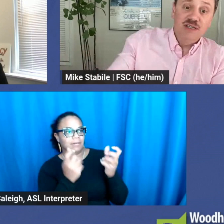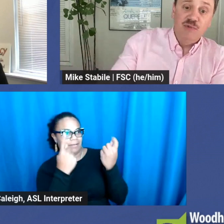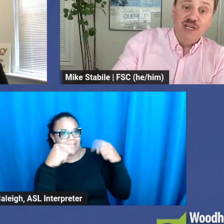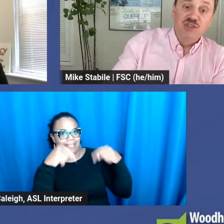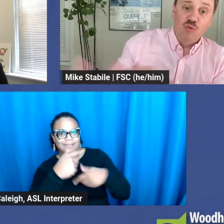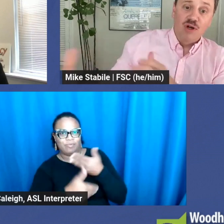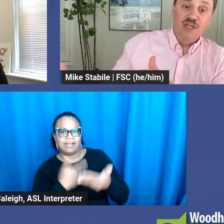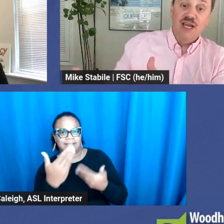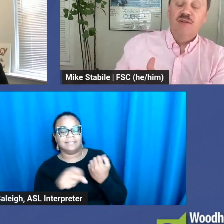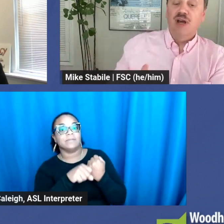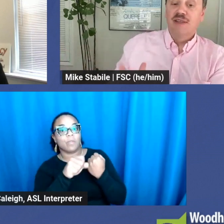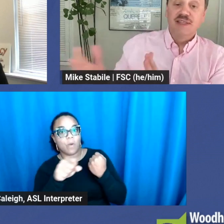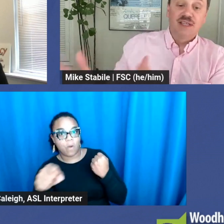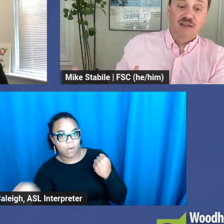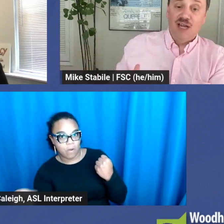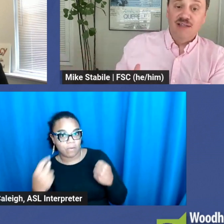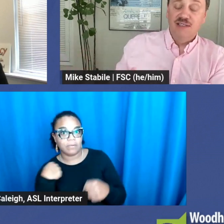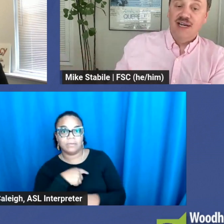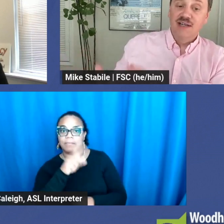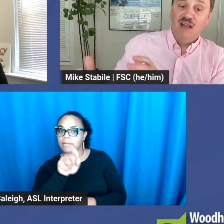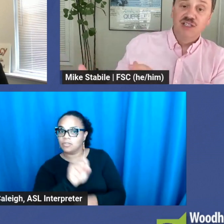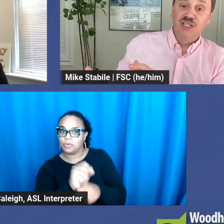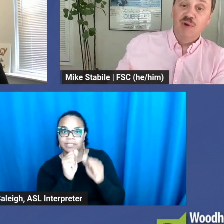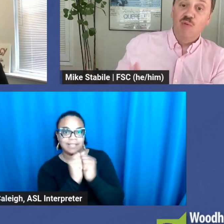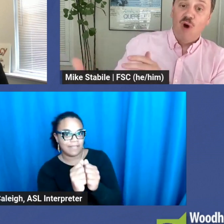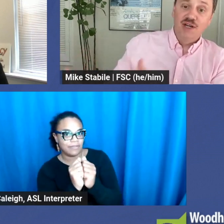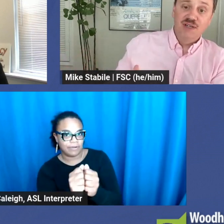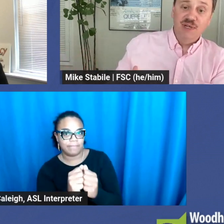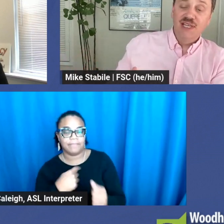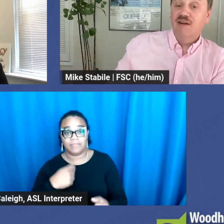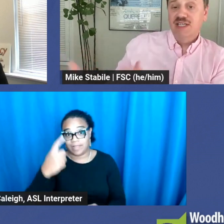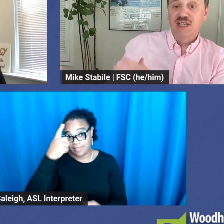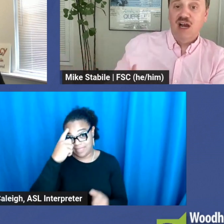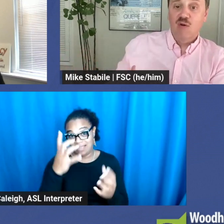need to work together. I think that a lot of the technology that we